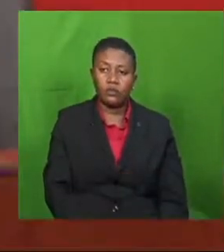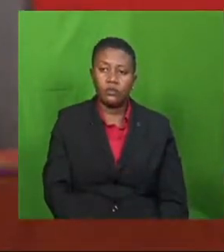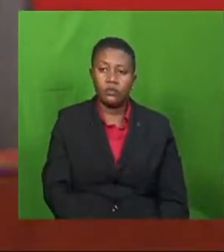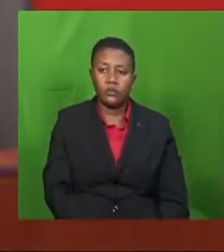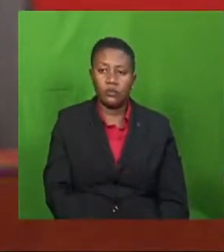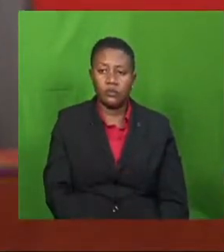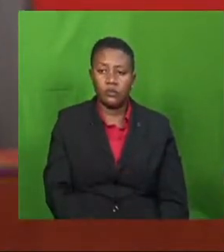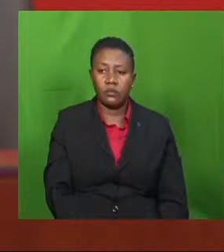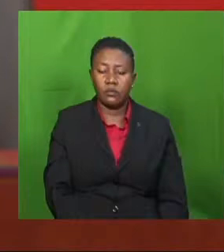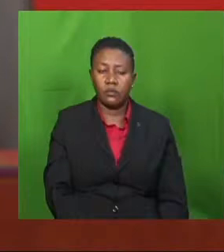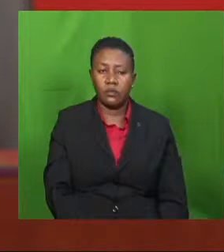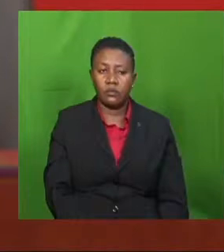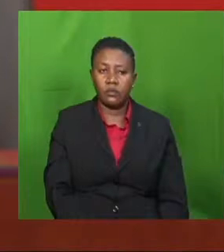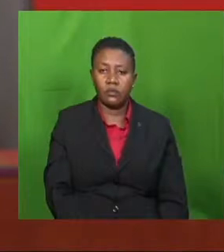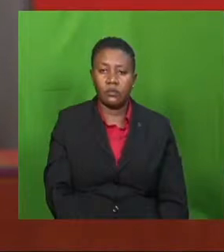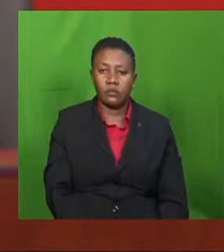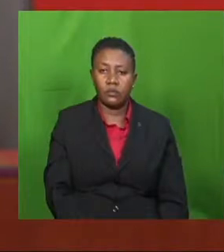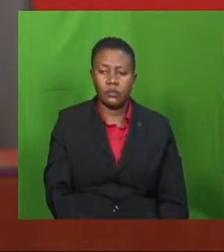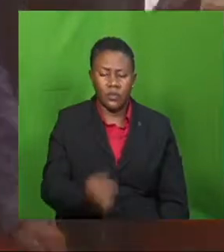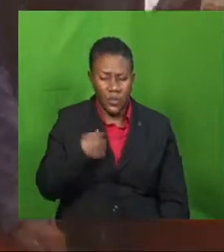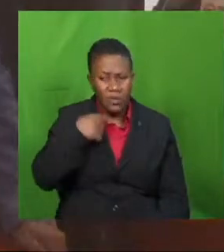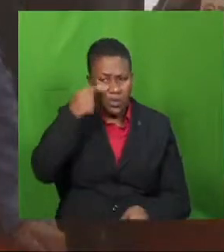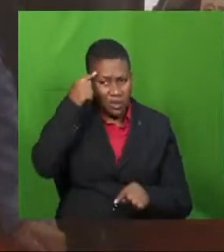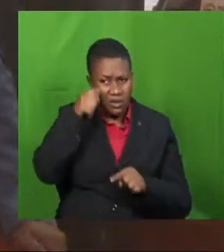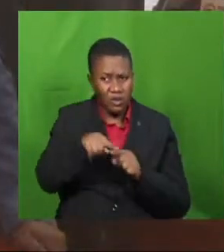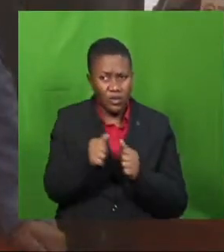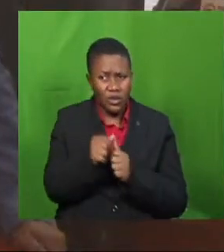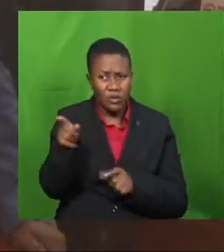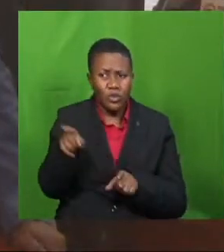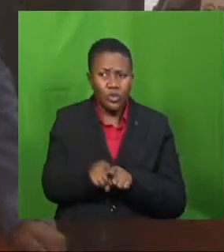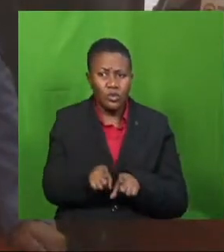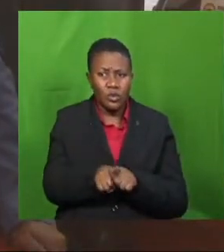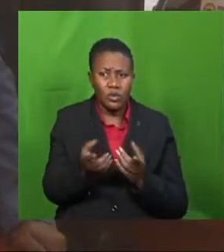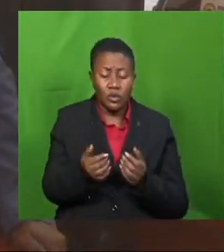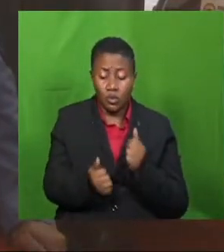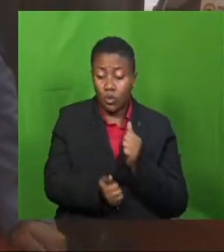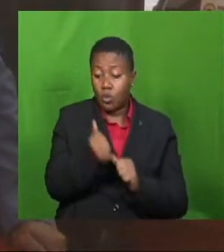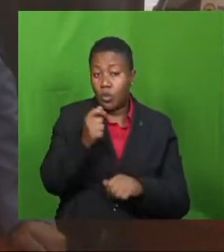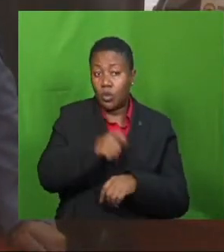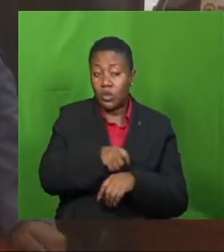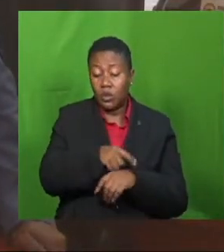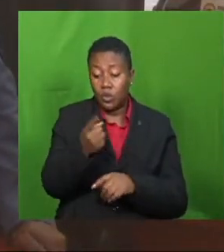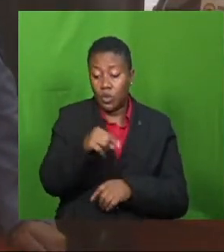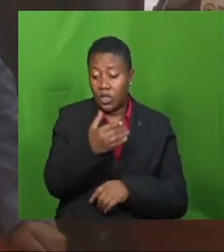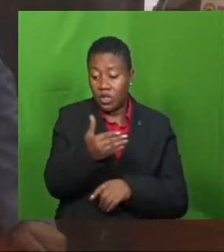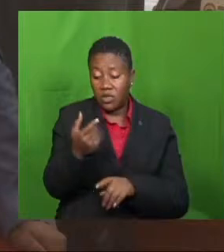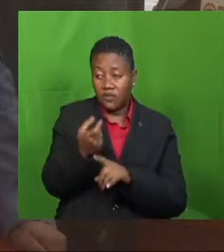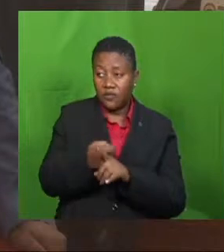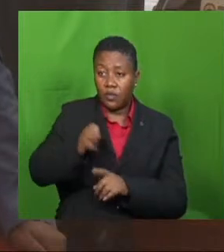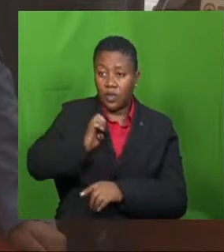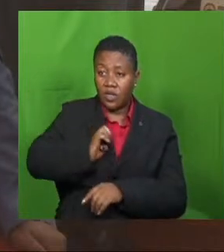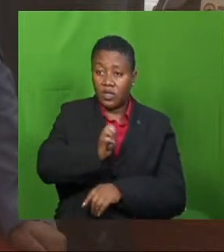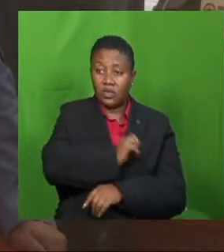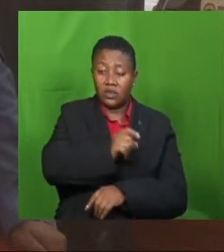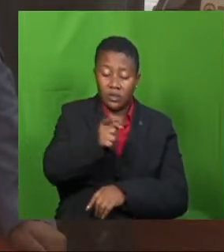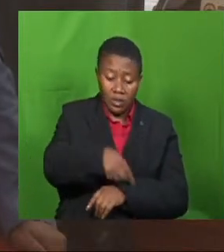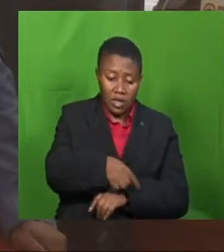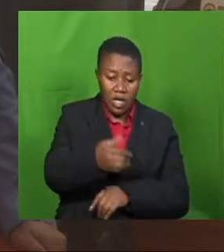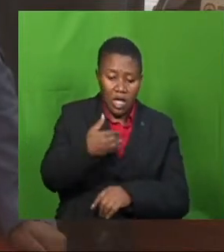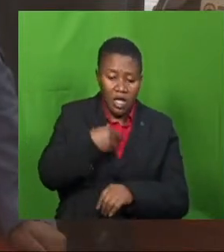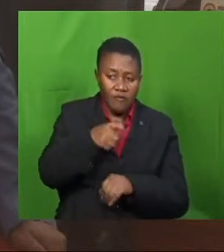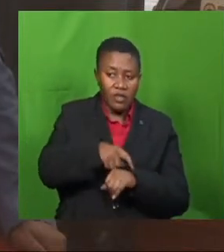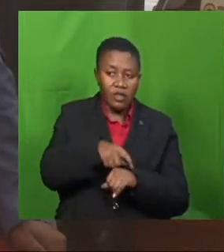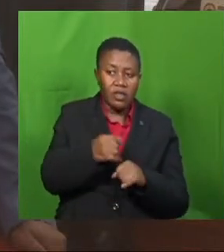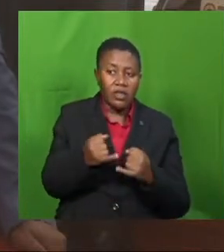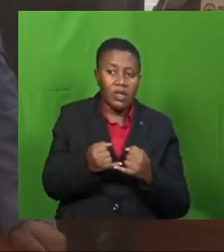Mr. Speaker, I agree entirely what you're saying, because oftentimes when these come from the executive, they are time bound, and which